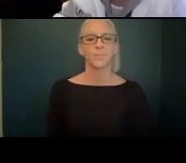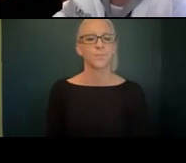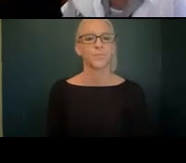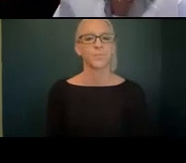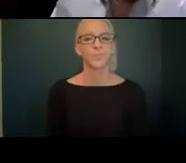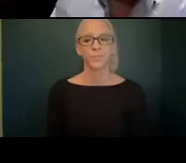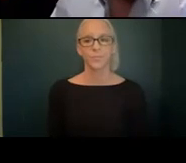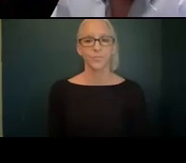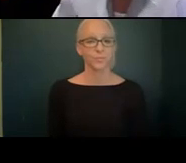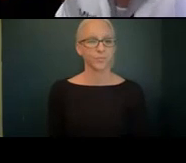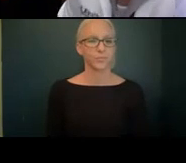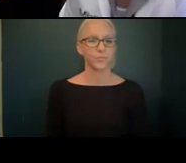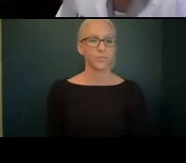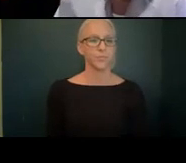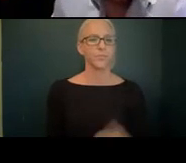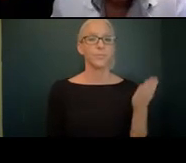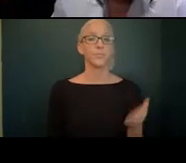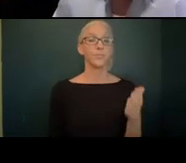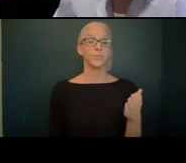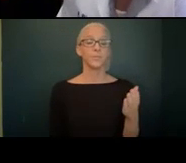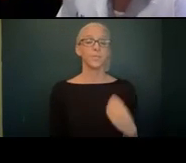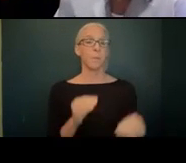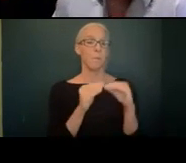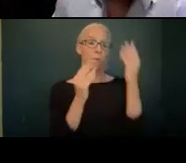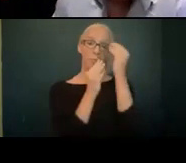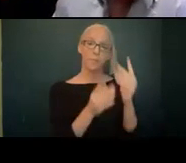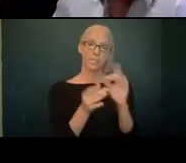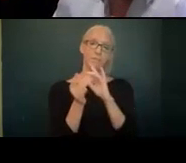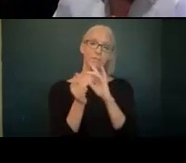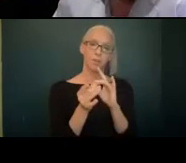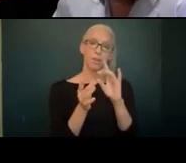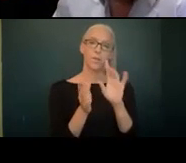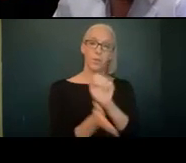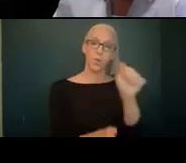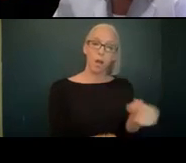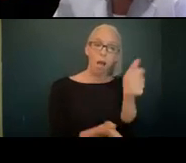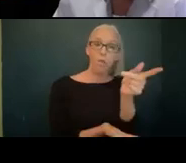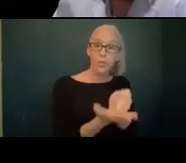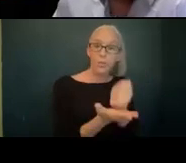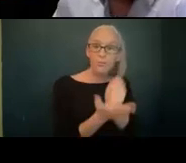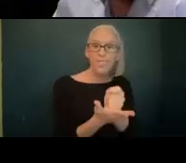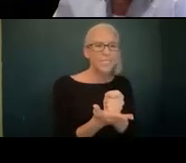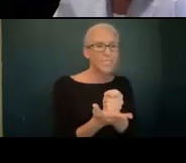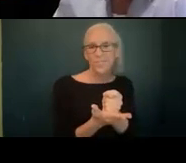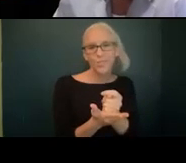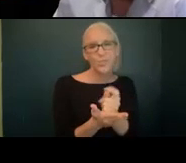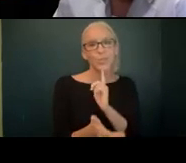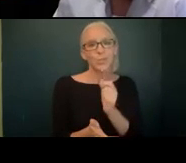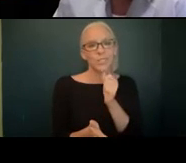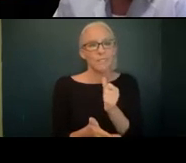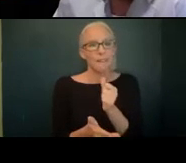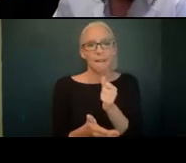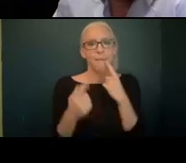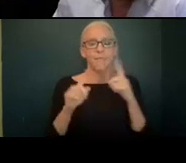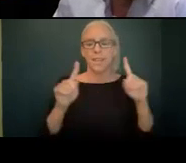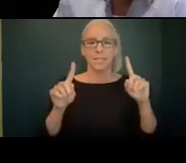with. Then this is other data for other treatments for COVID. Right now, we don't have any really good treatments, but this is the